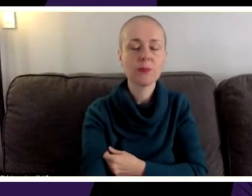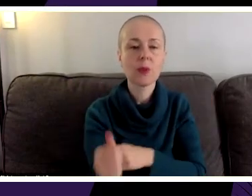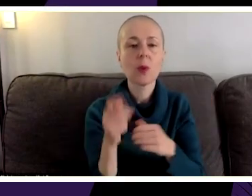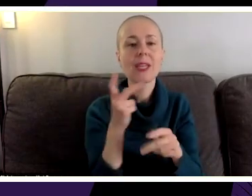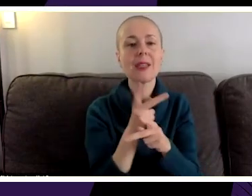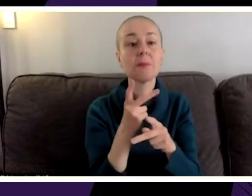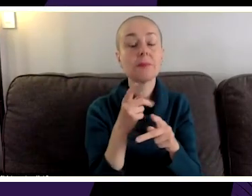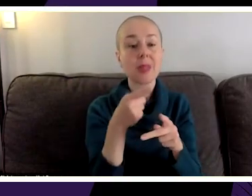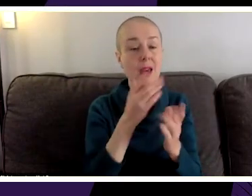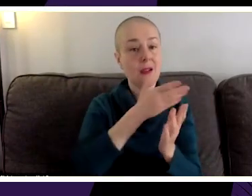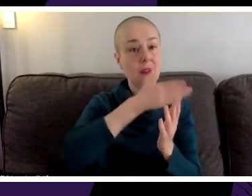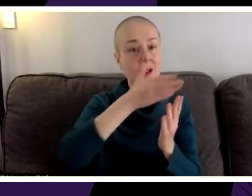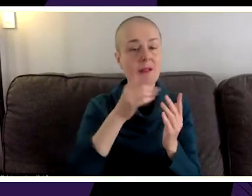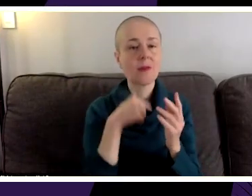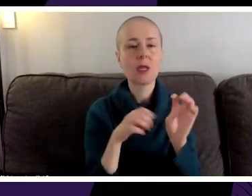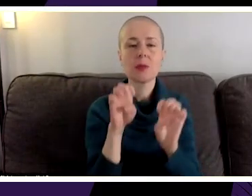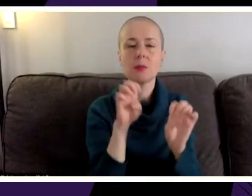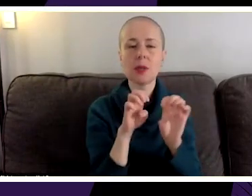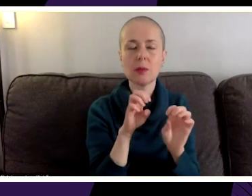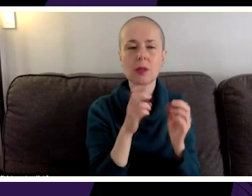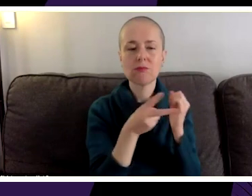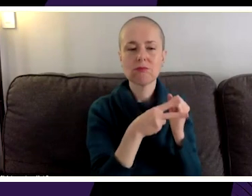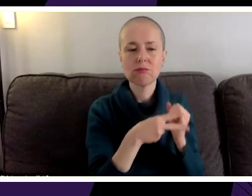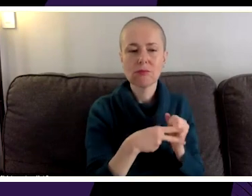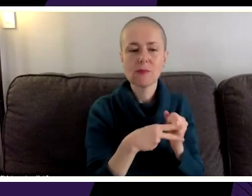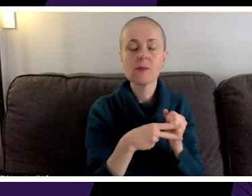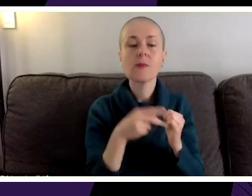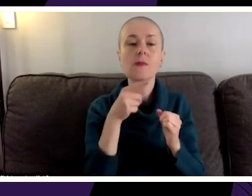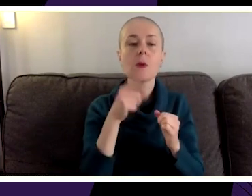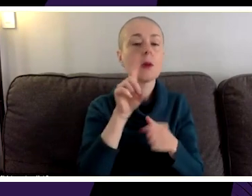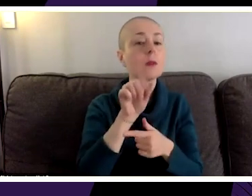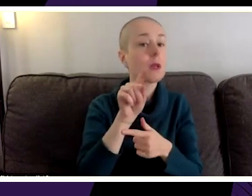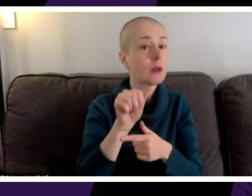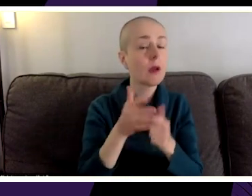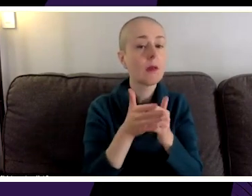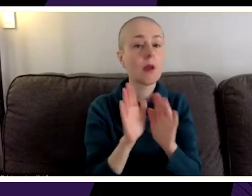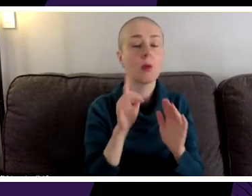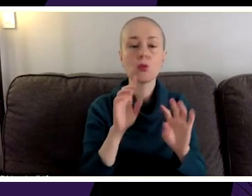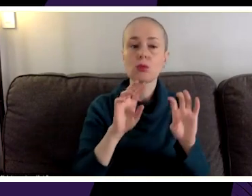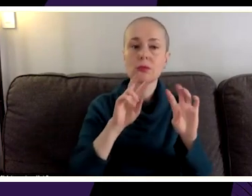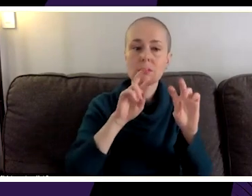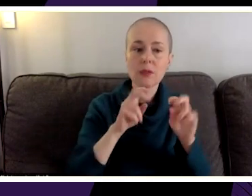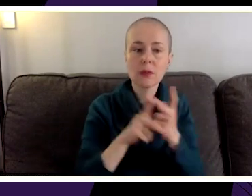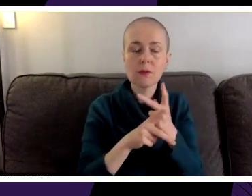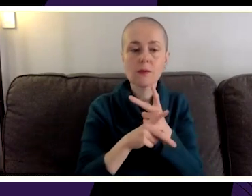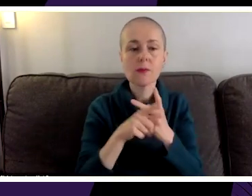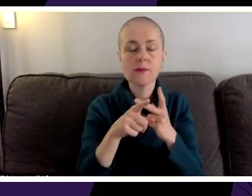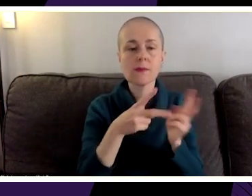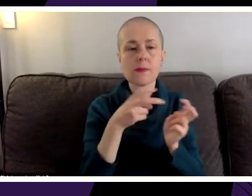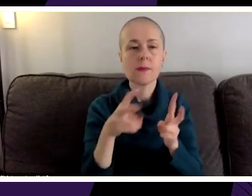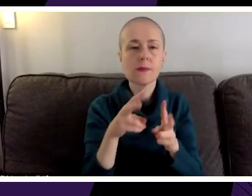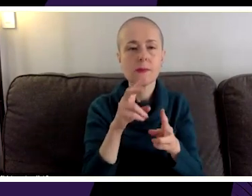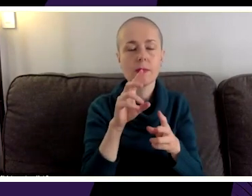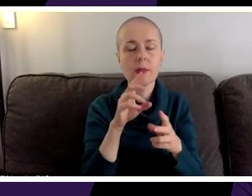experimental repository for sound culture data, allowing us to explore ways to gather, digitize, compile,